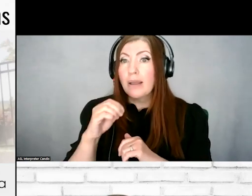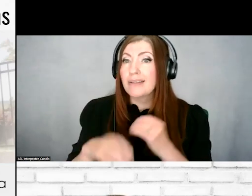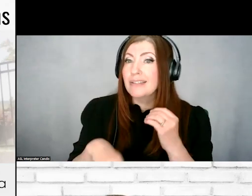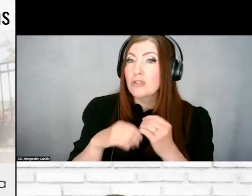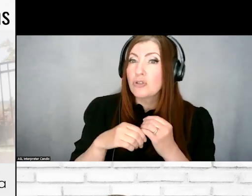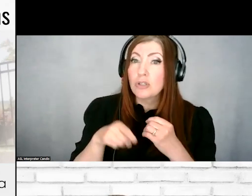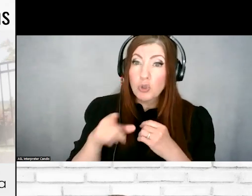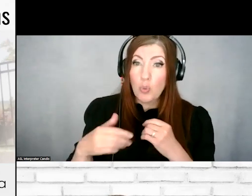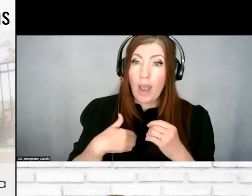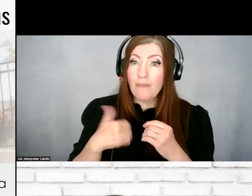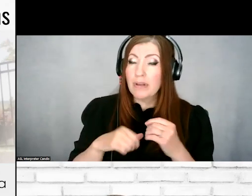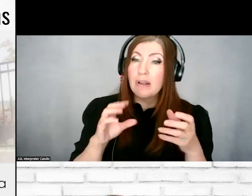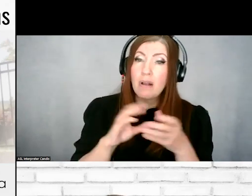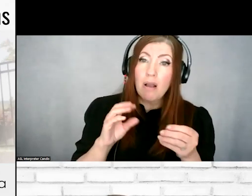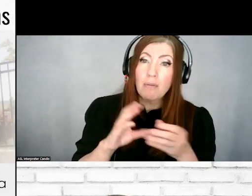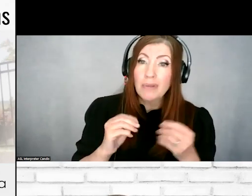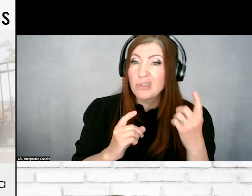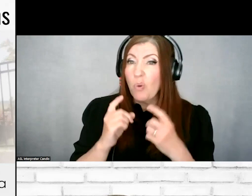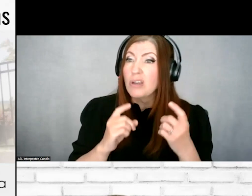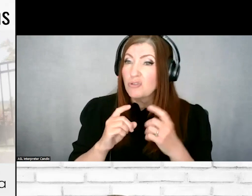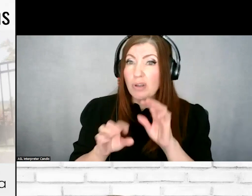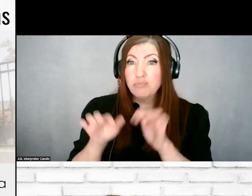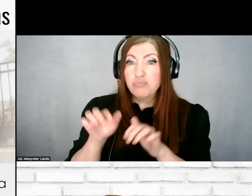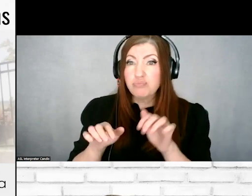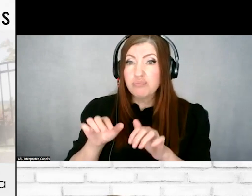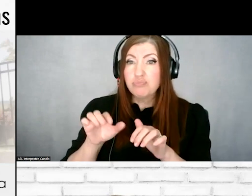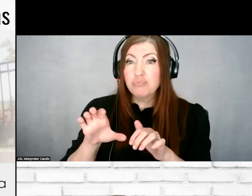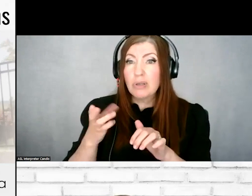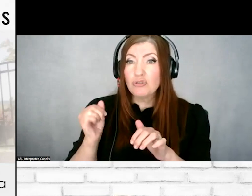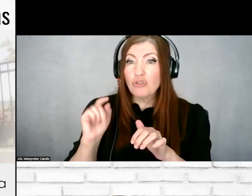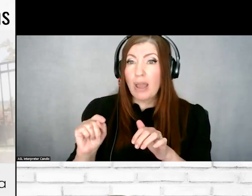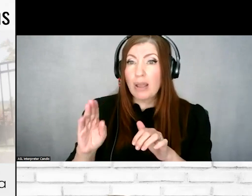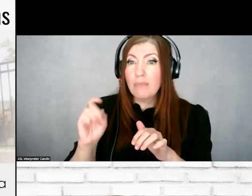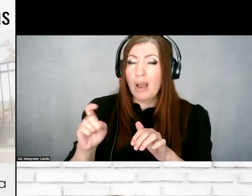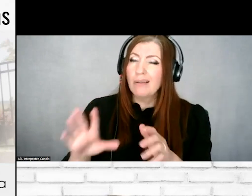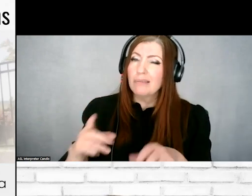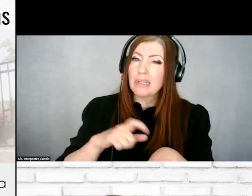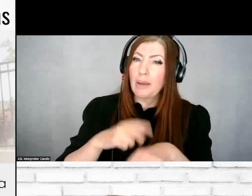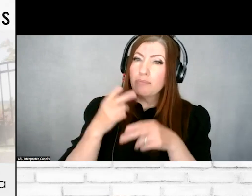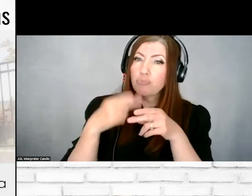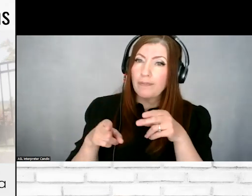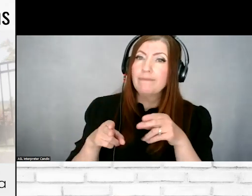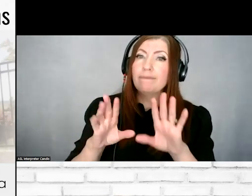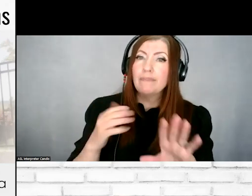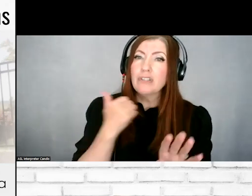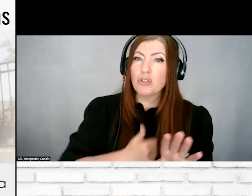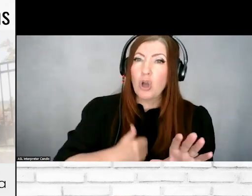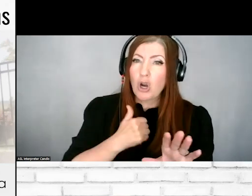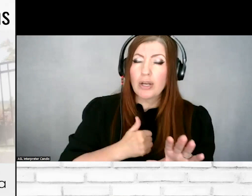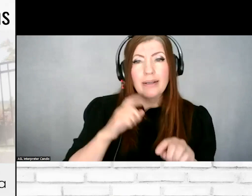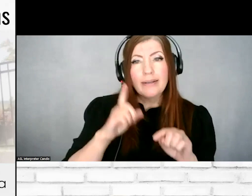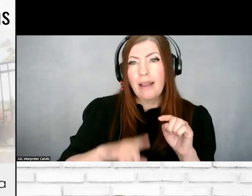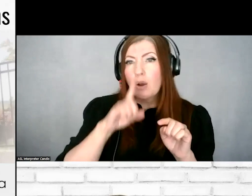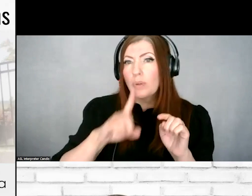any comments or any questions that you might have in there. Because of the brevity of time, I apologize for not being able to really